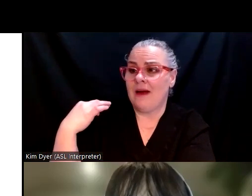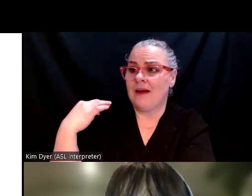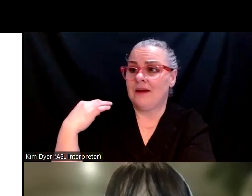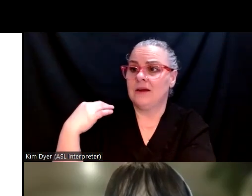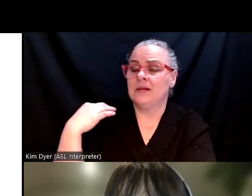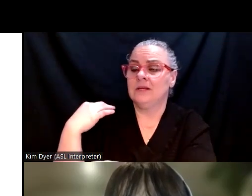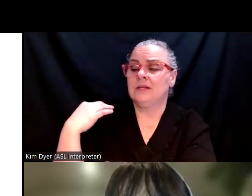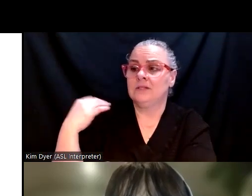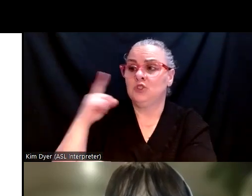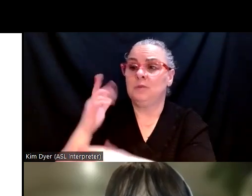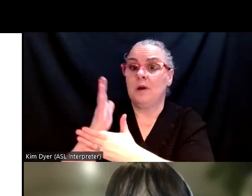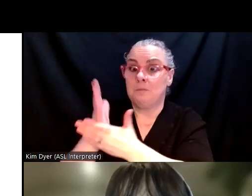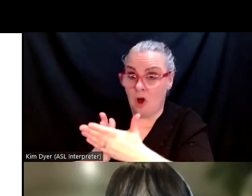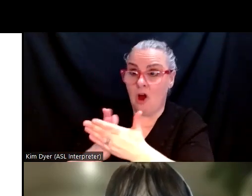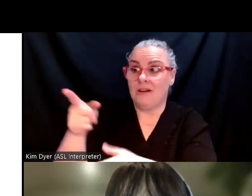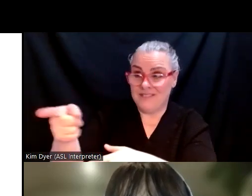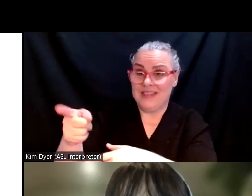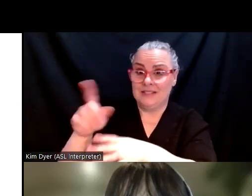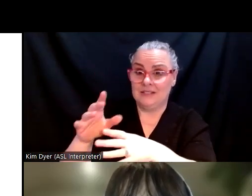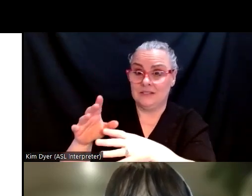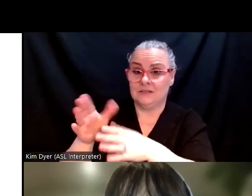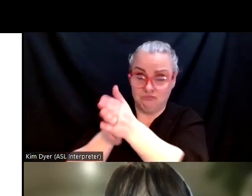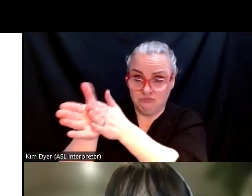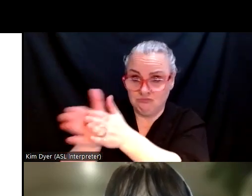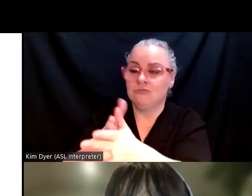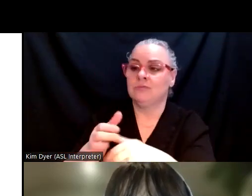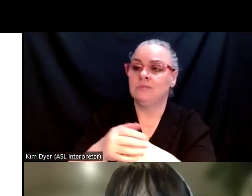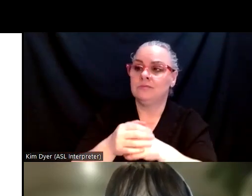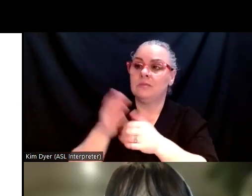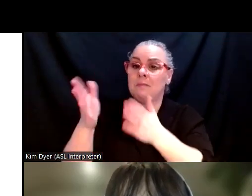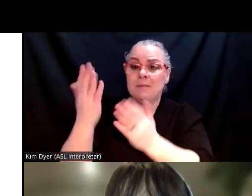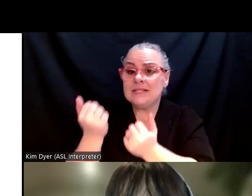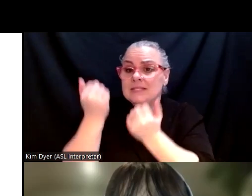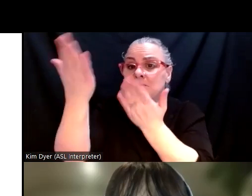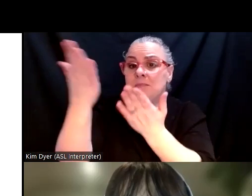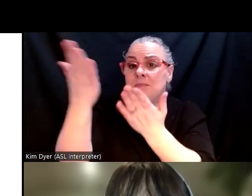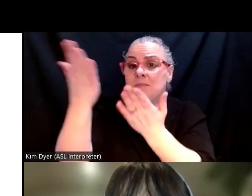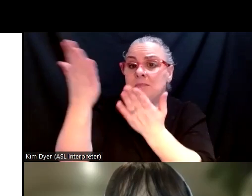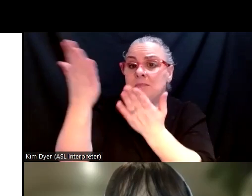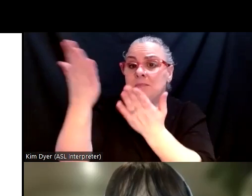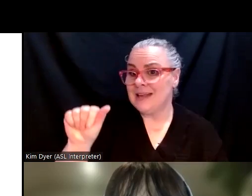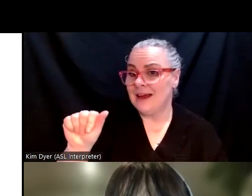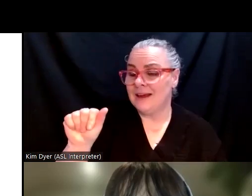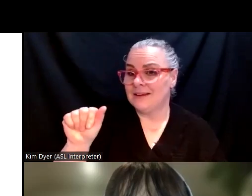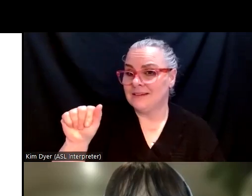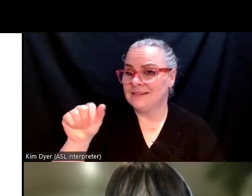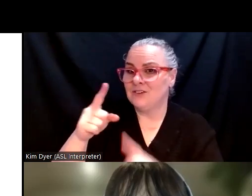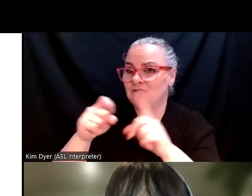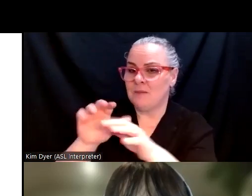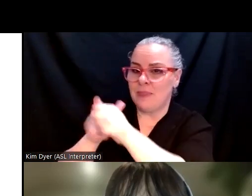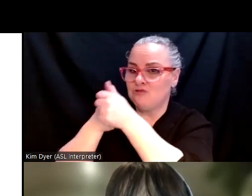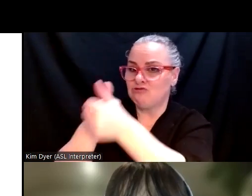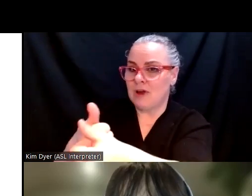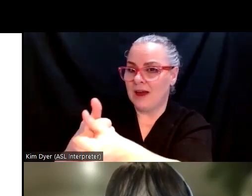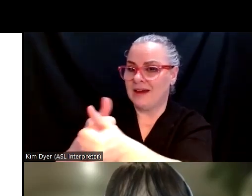applying to be a part of this, they may be able to submit some of the data from various tracking of